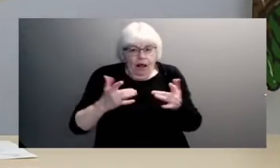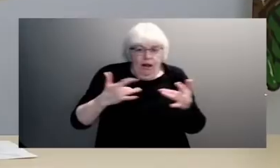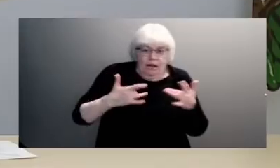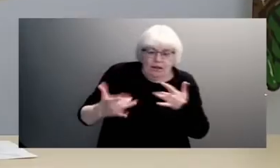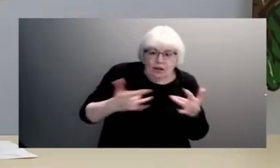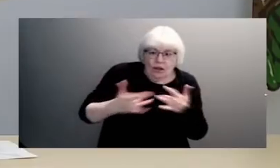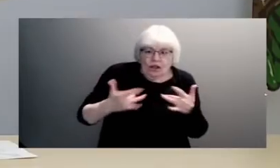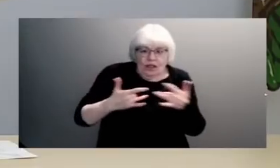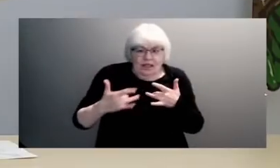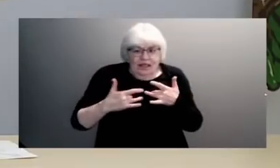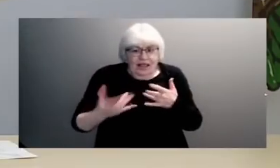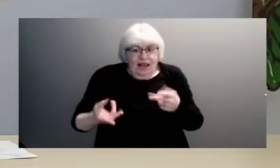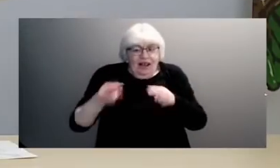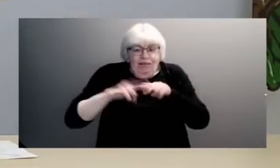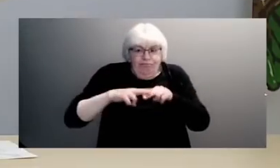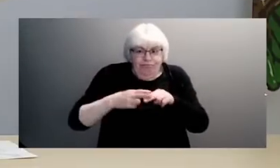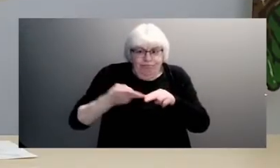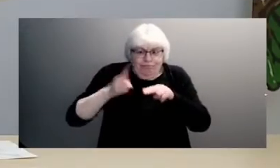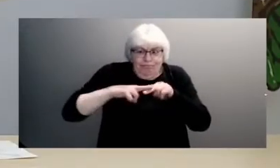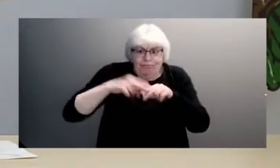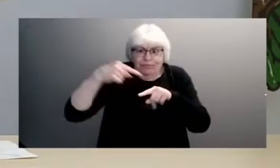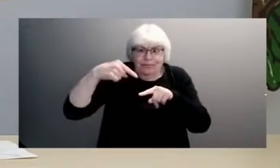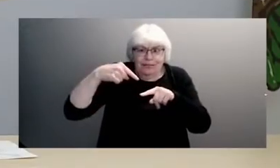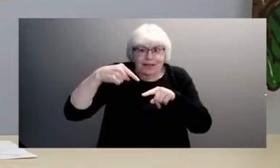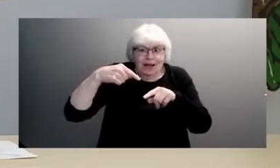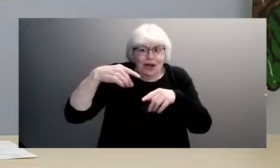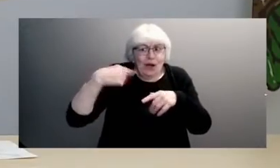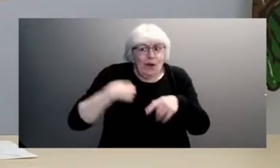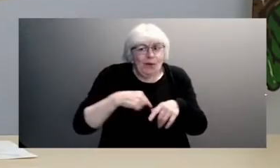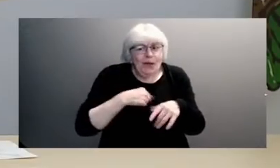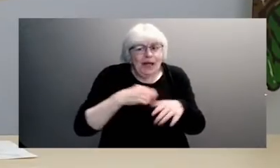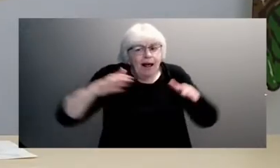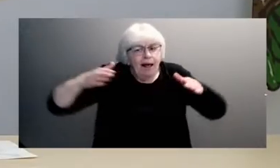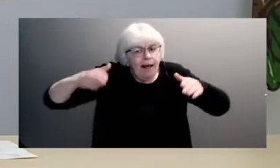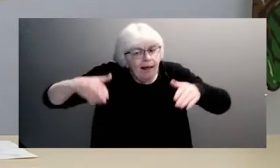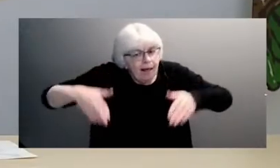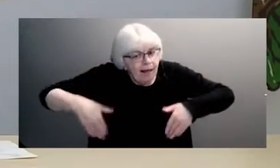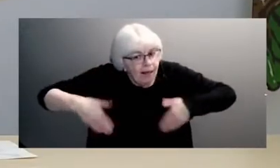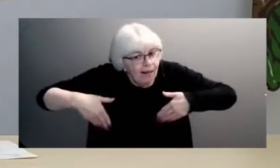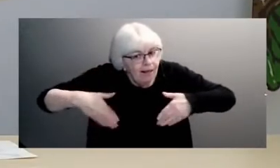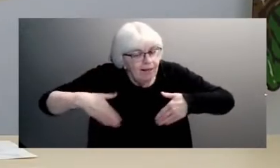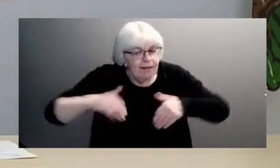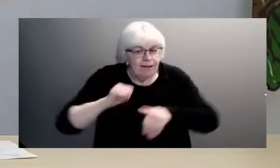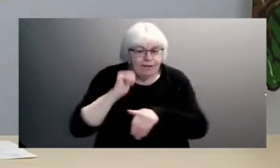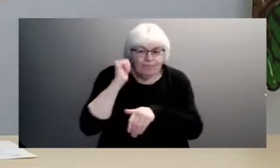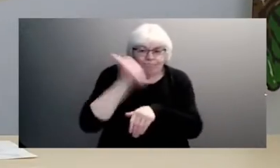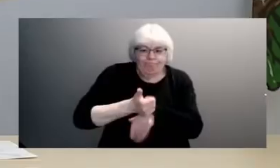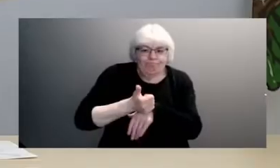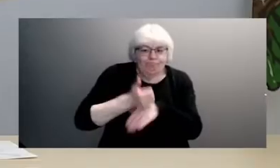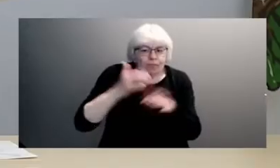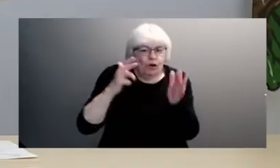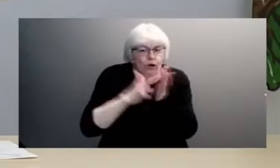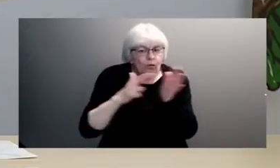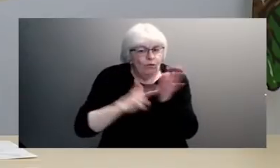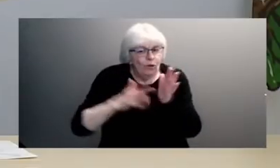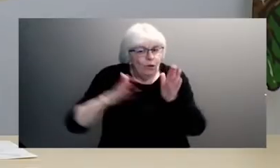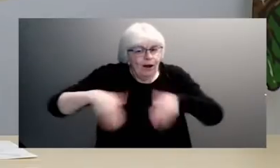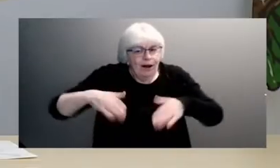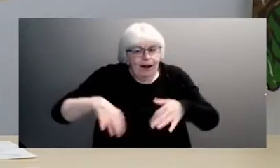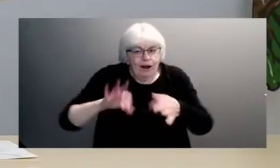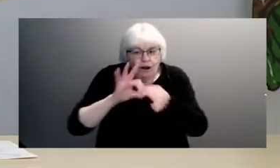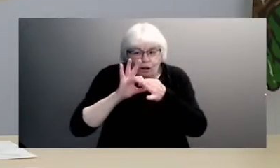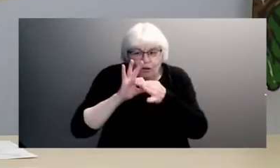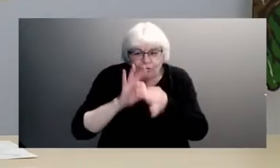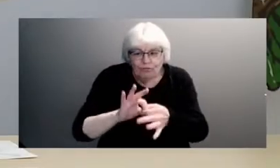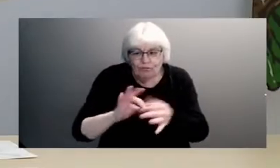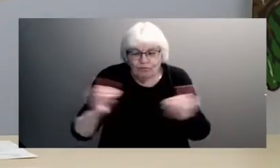put in organized gathering limits, but we are really pleading with